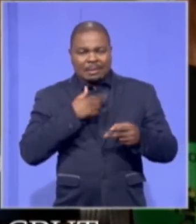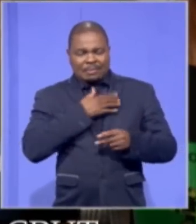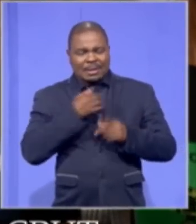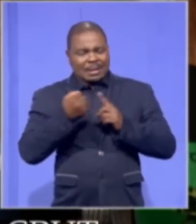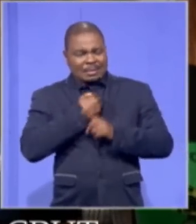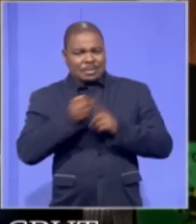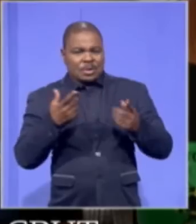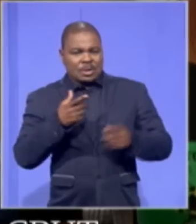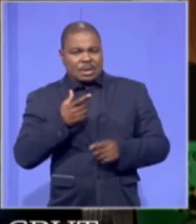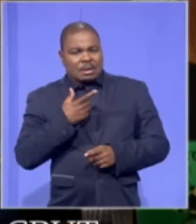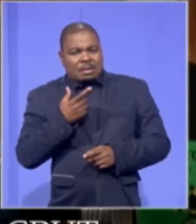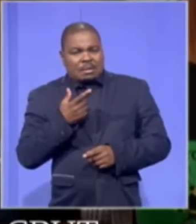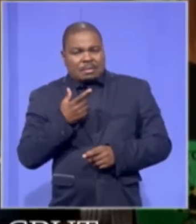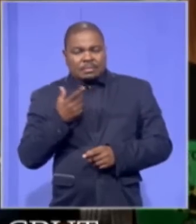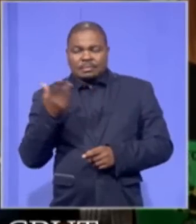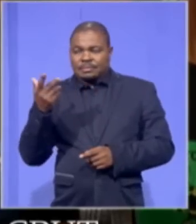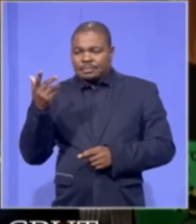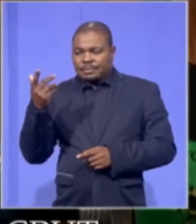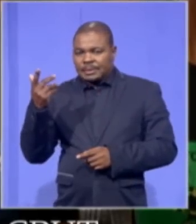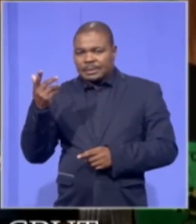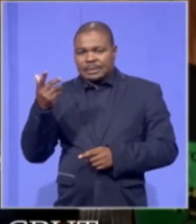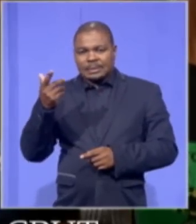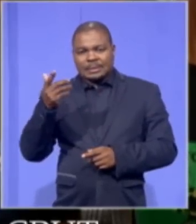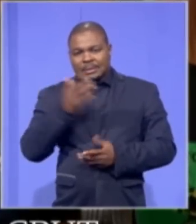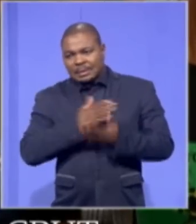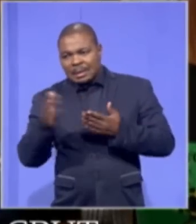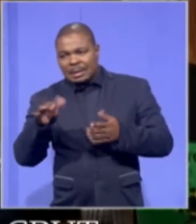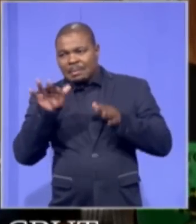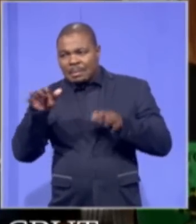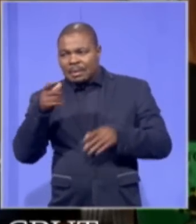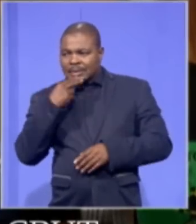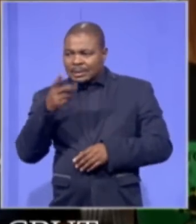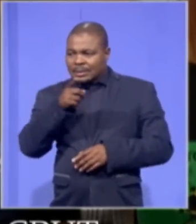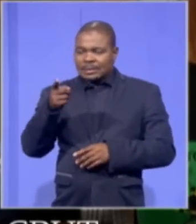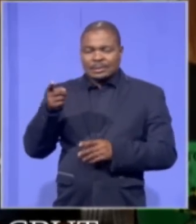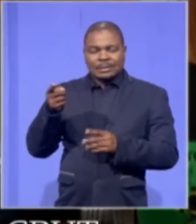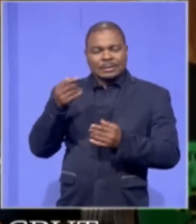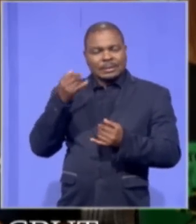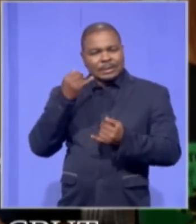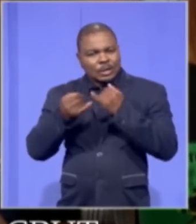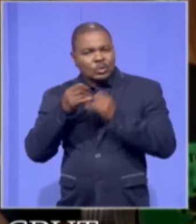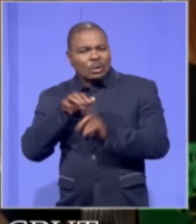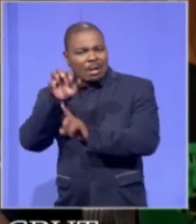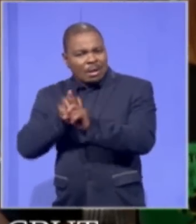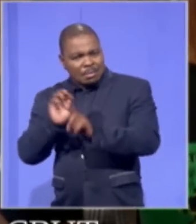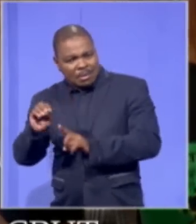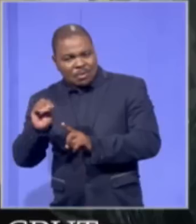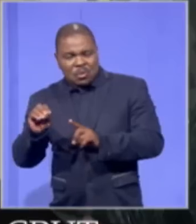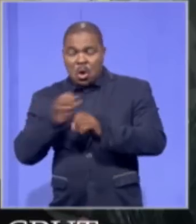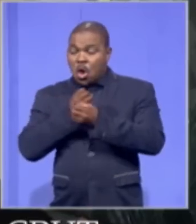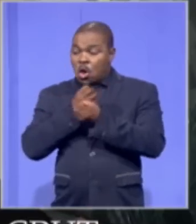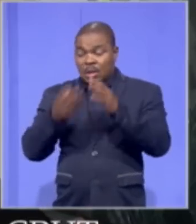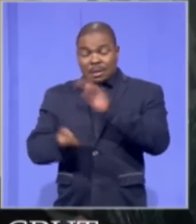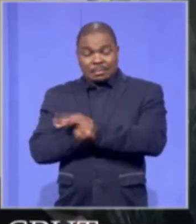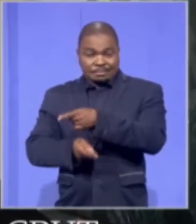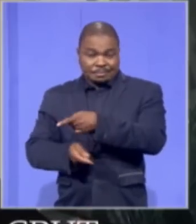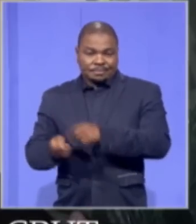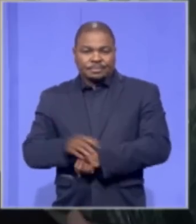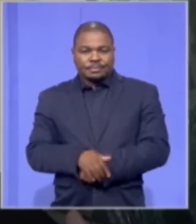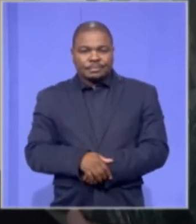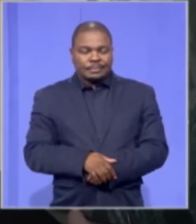all, they are expressing some sexual harassment here. So there's a lot that is happening here.